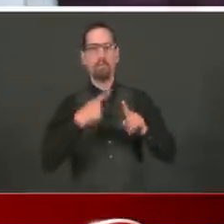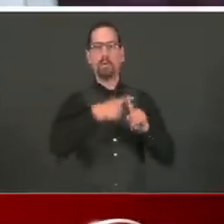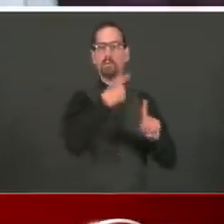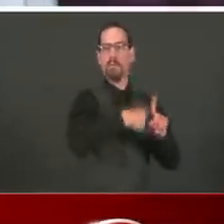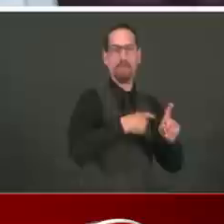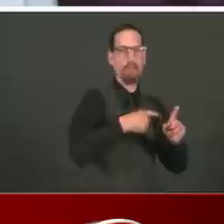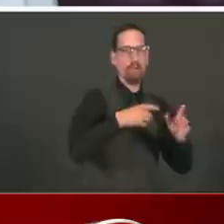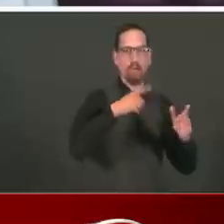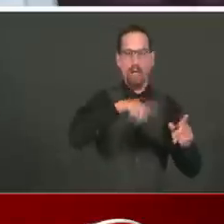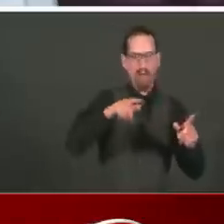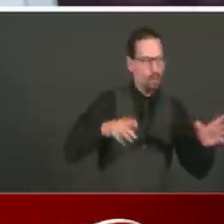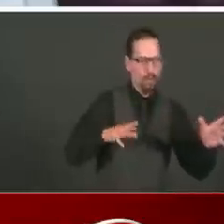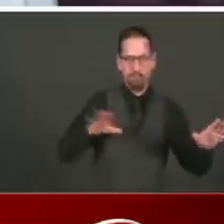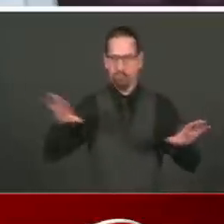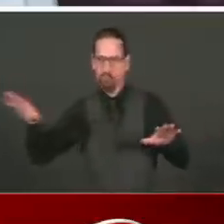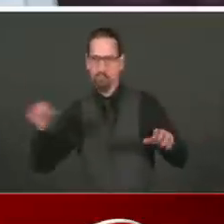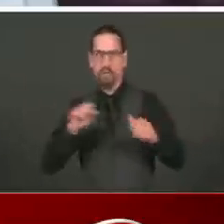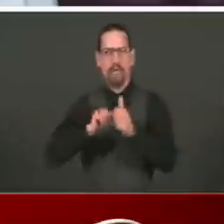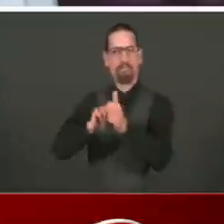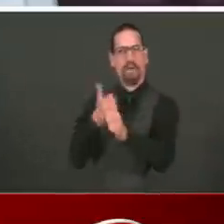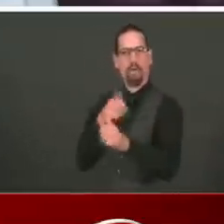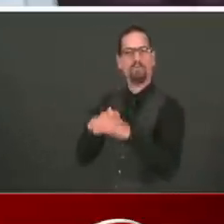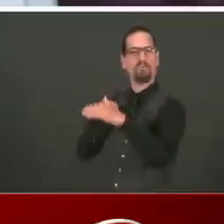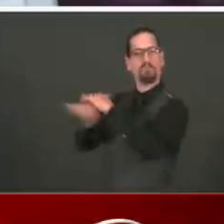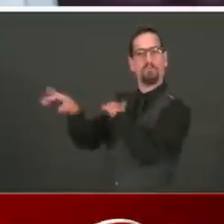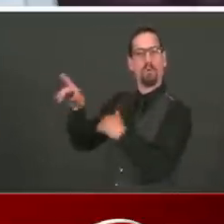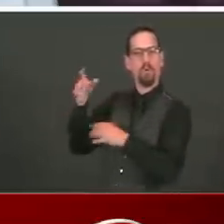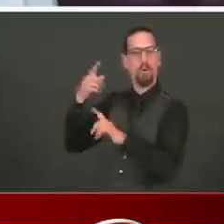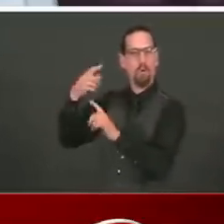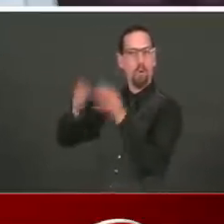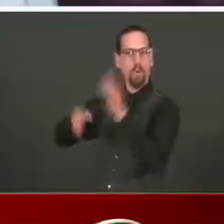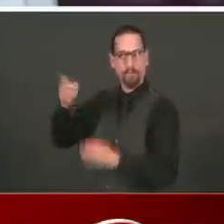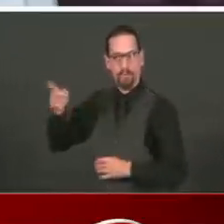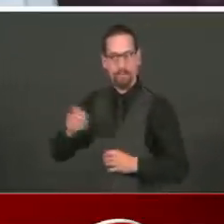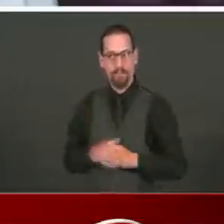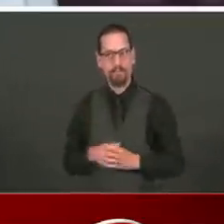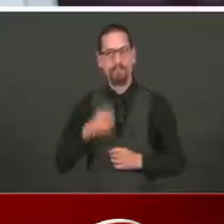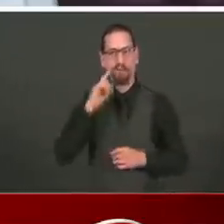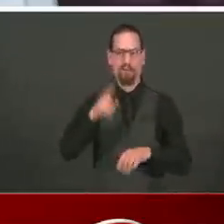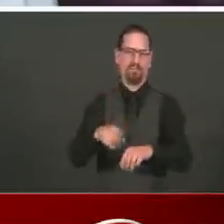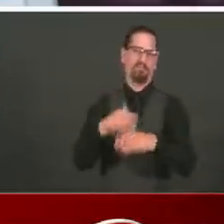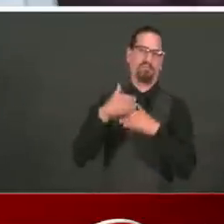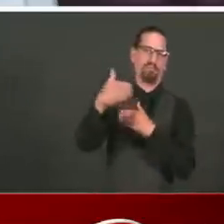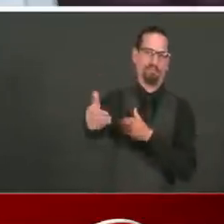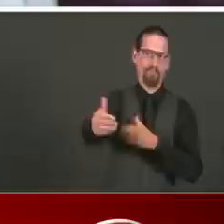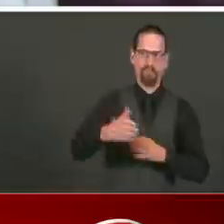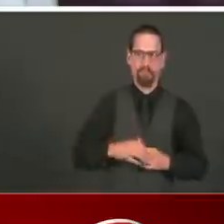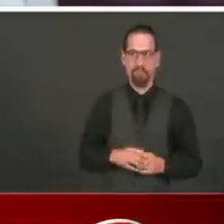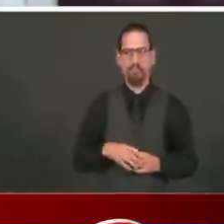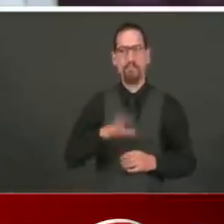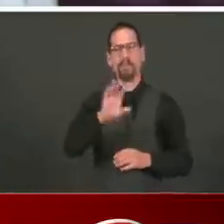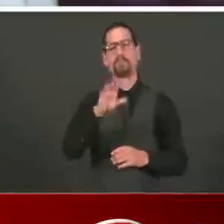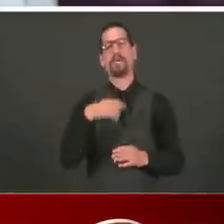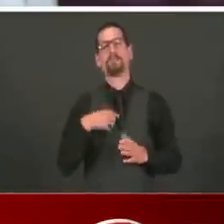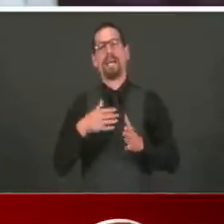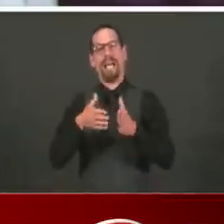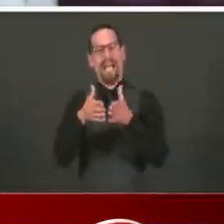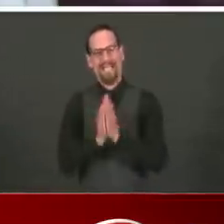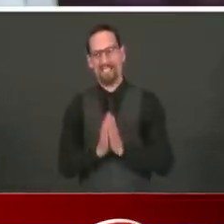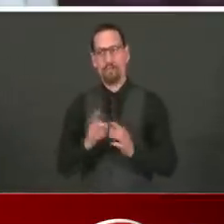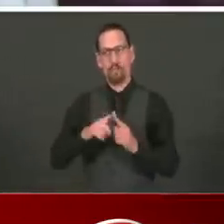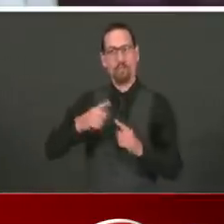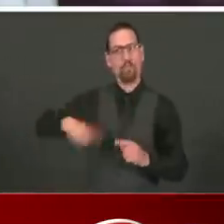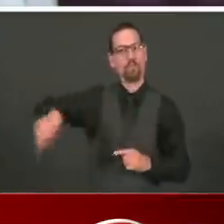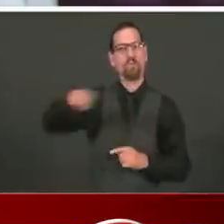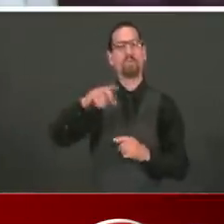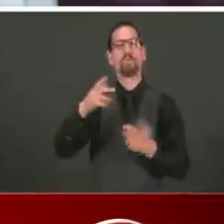forever. And as I've said many times, I implore the General Assembly to pass a law prohibiting discrimination